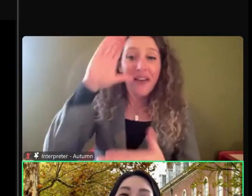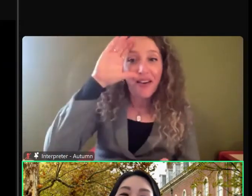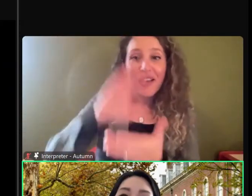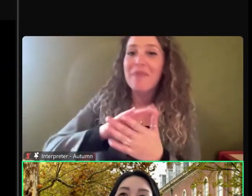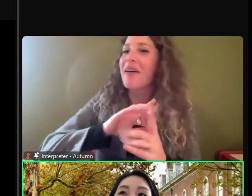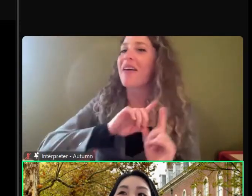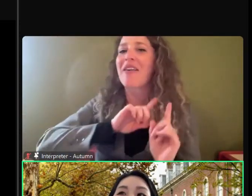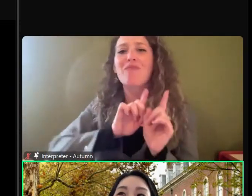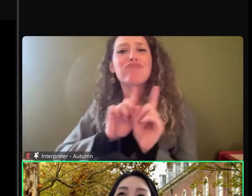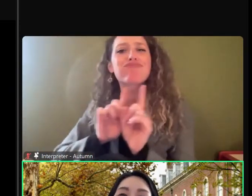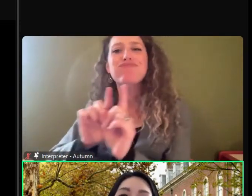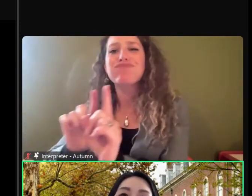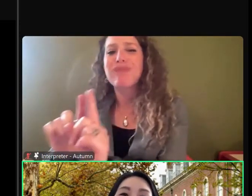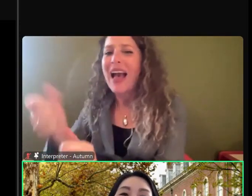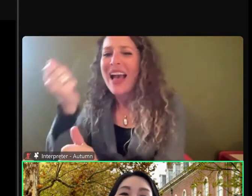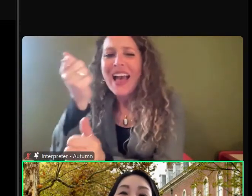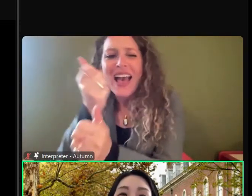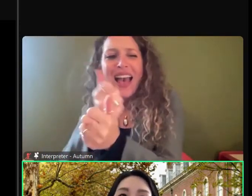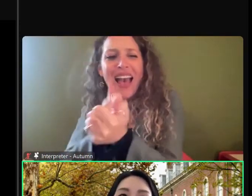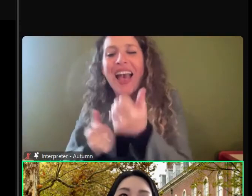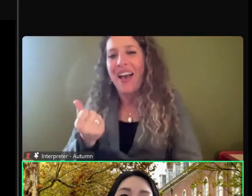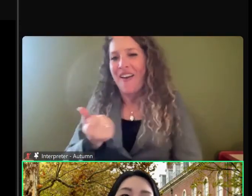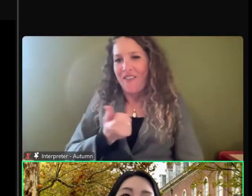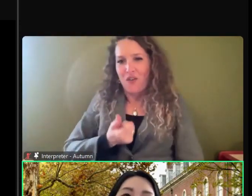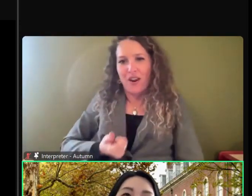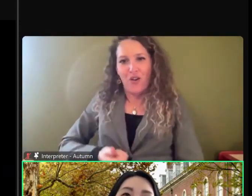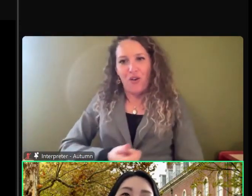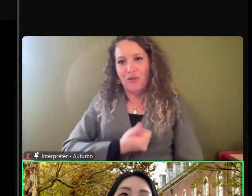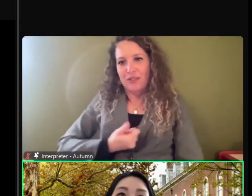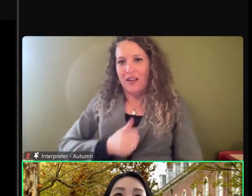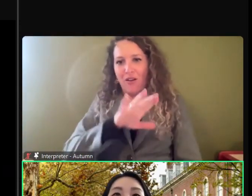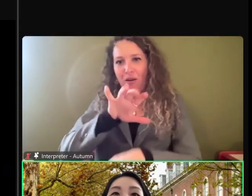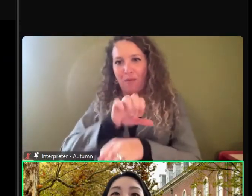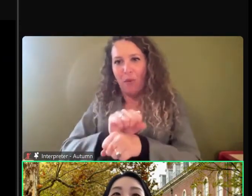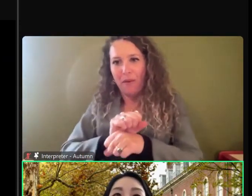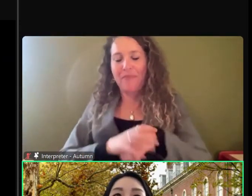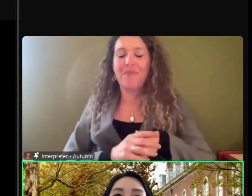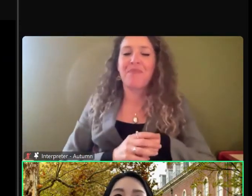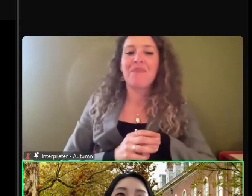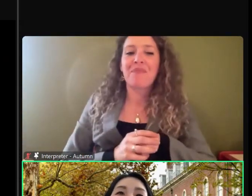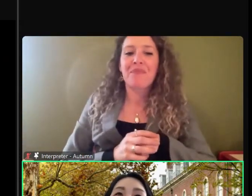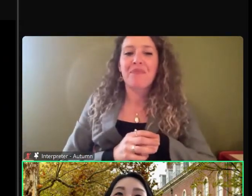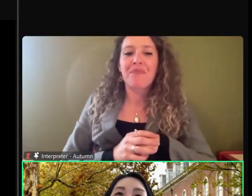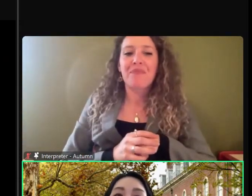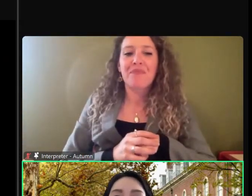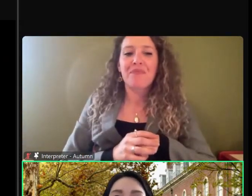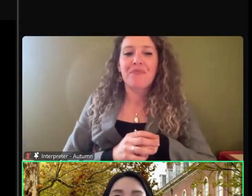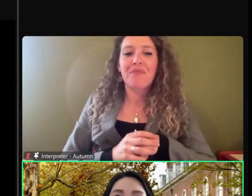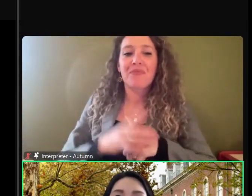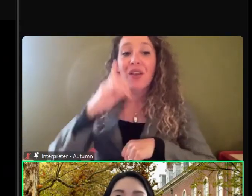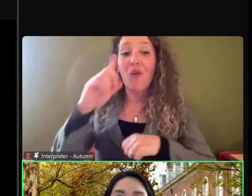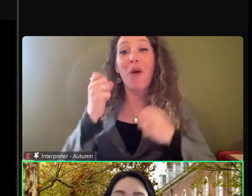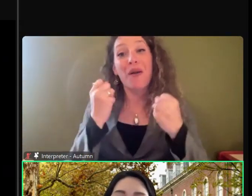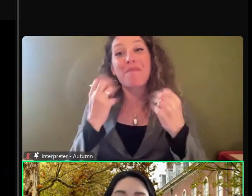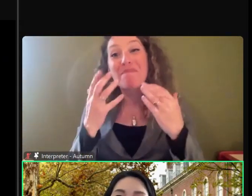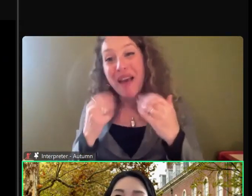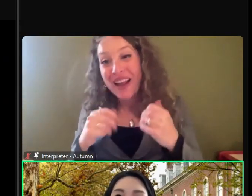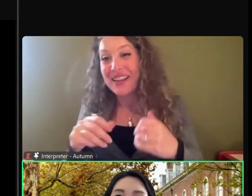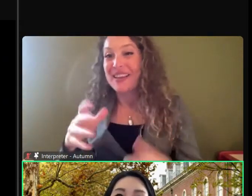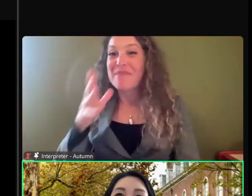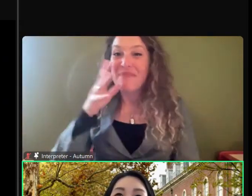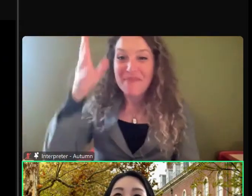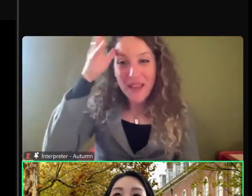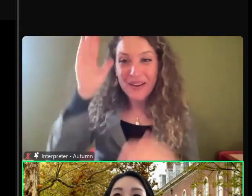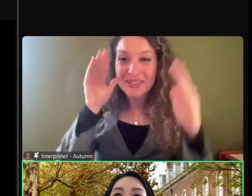to every fetal ultrasound appointment. For many expectant parents, seeing